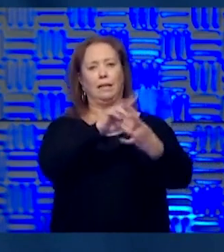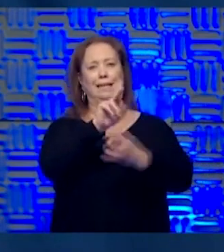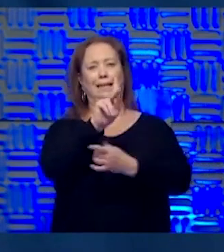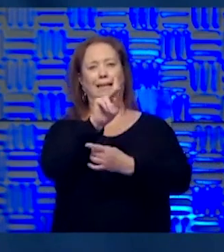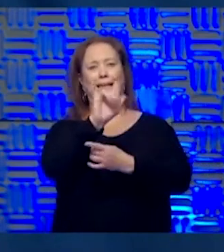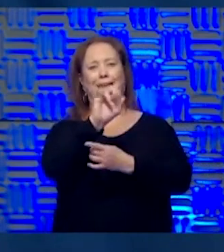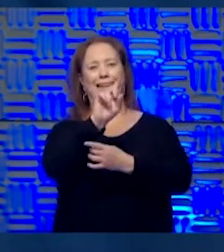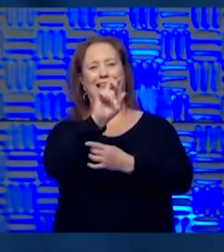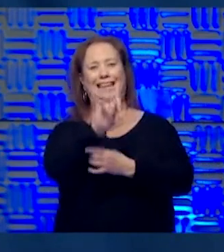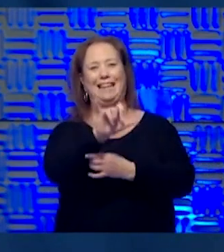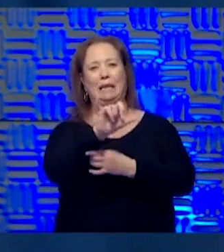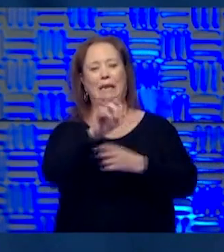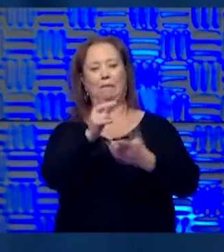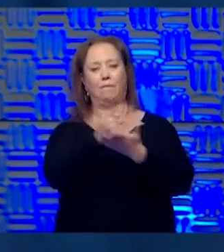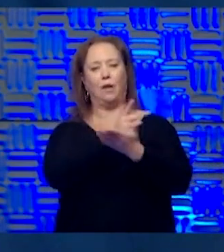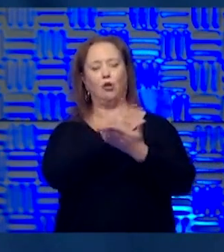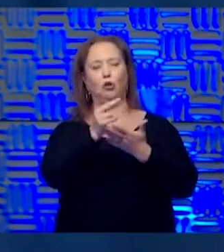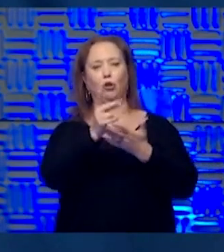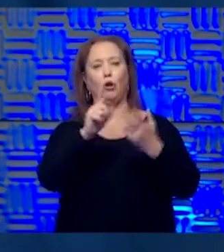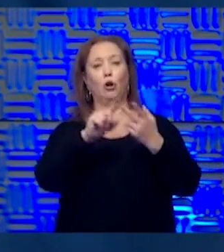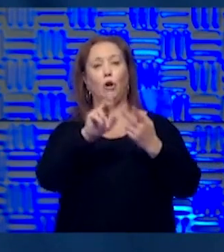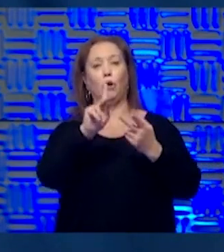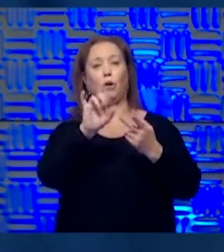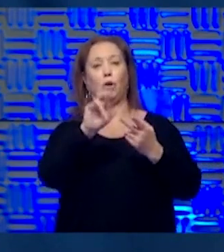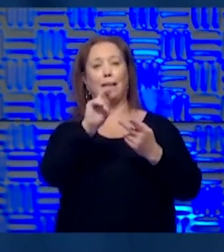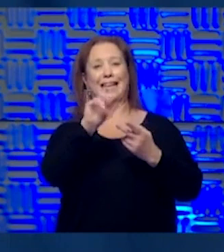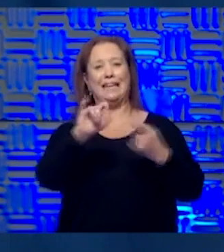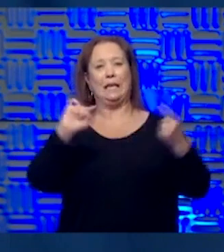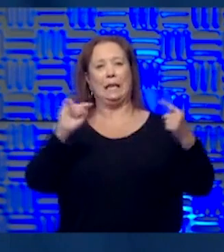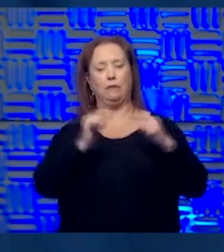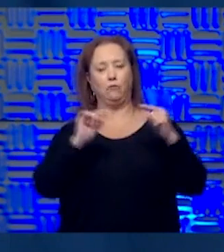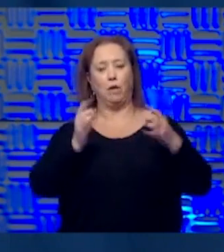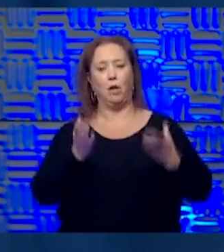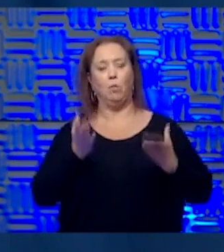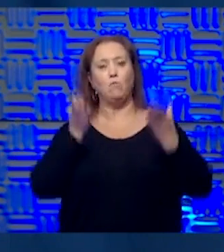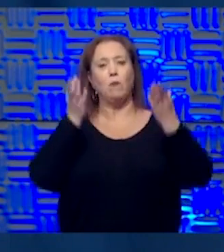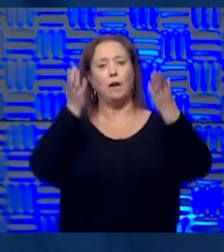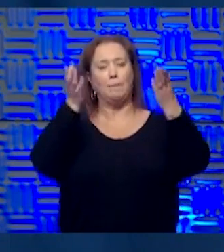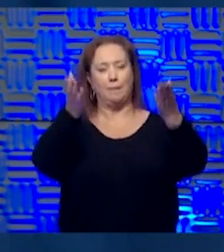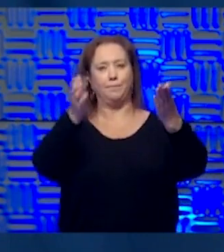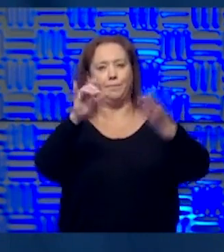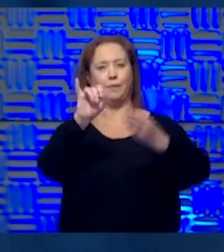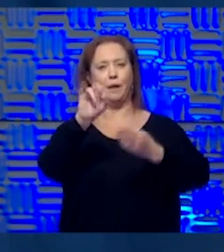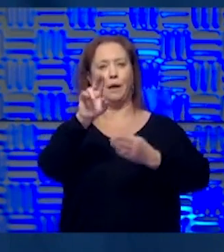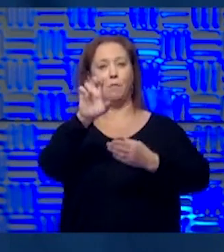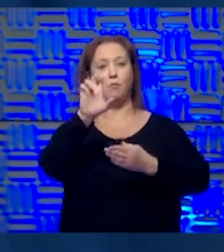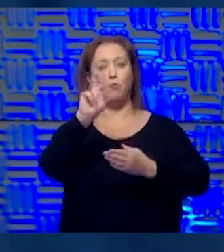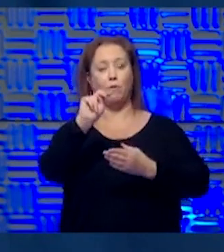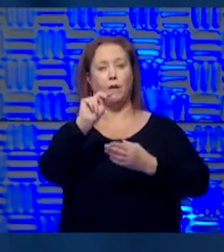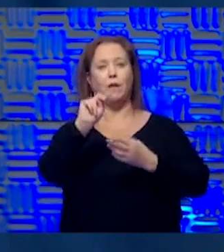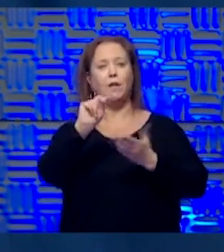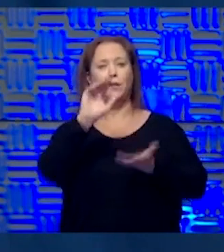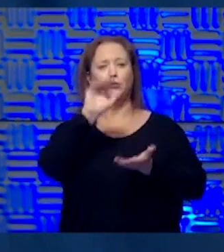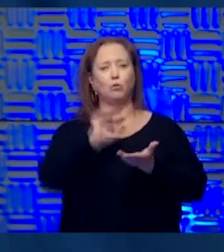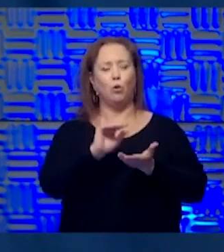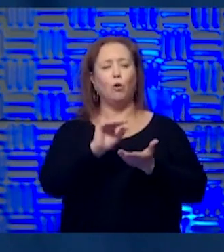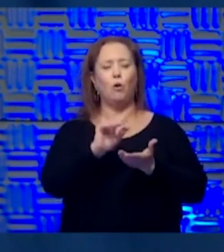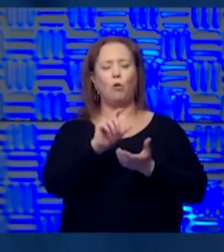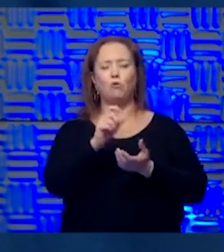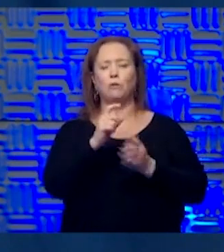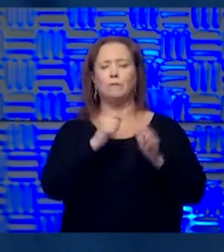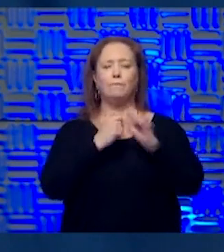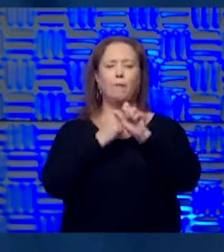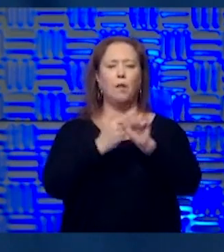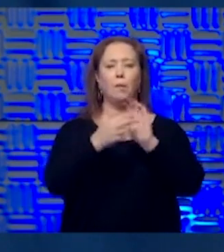failure or acute kidney injury. So we certainly recommend taking ibuprofen in short courses or only as